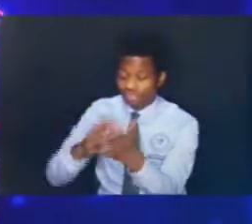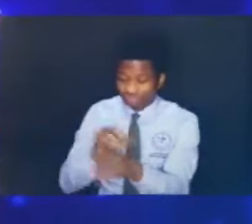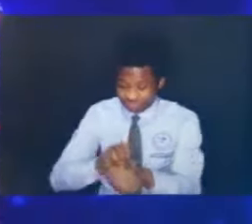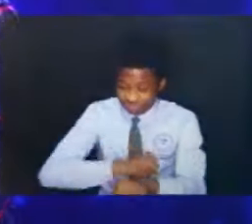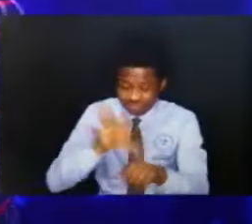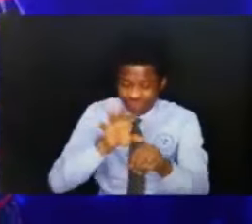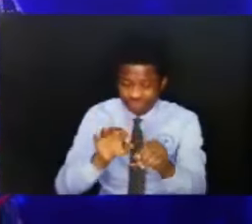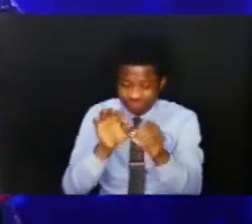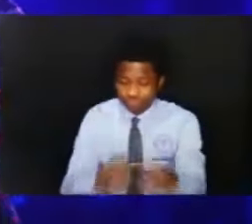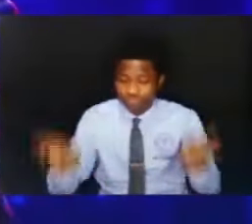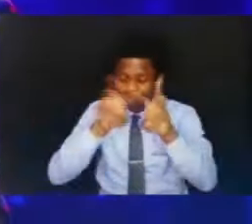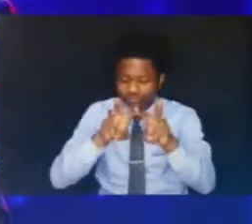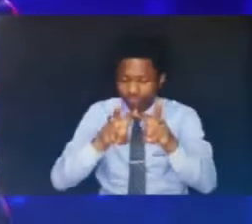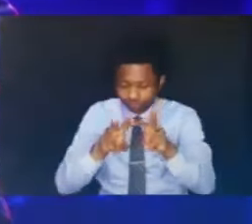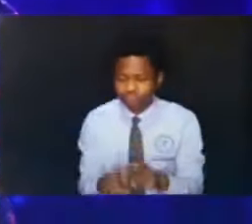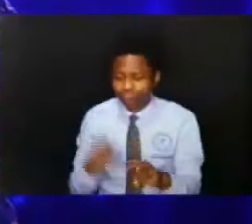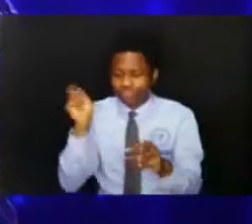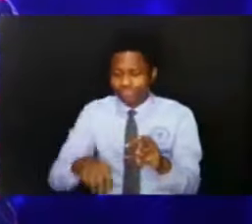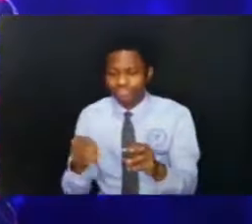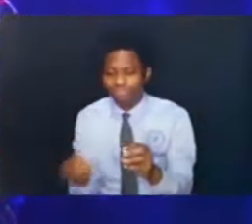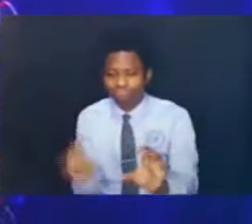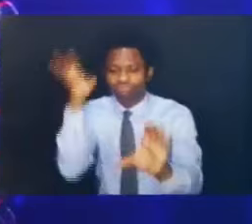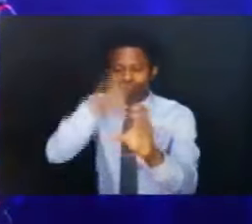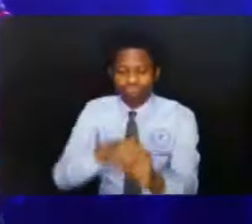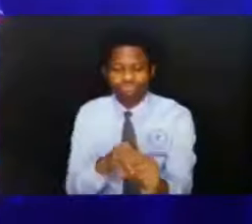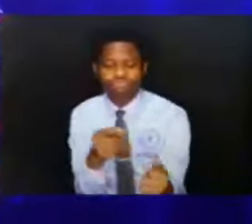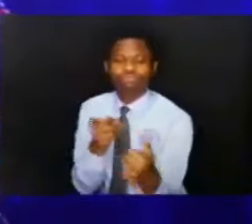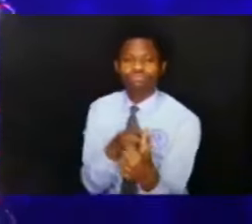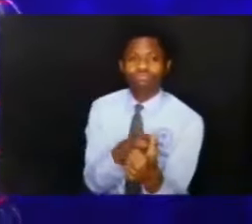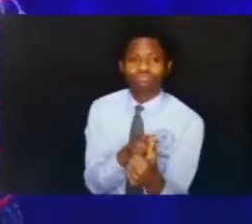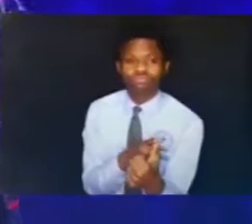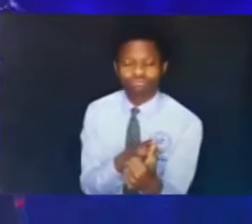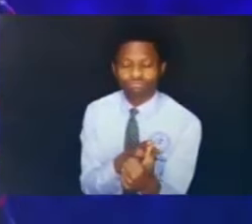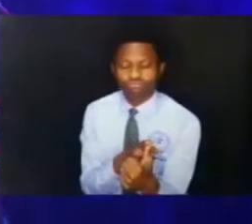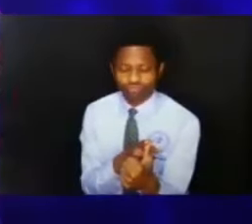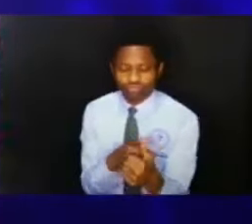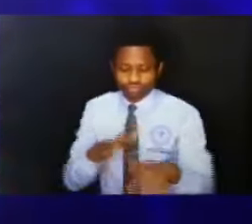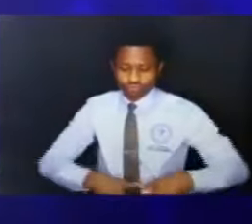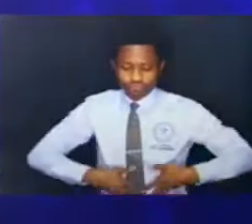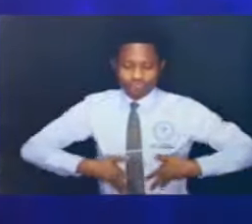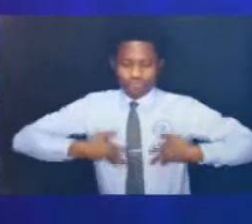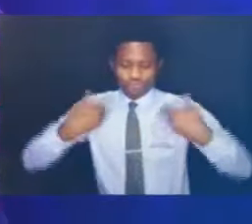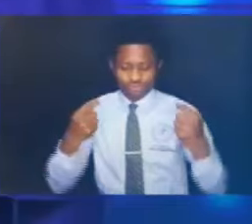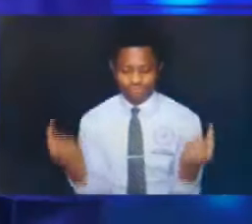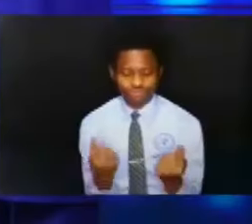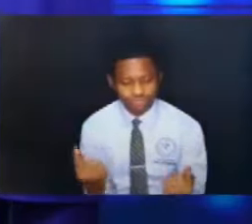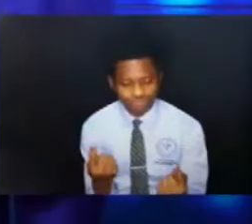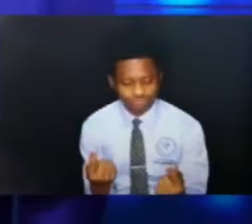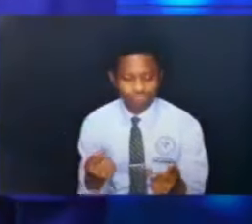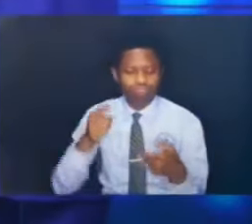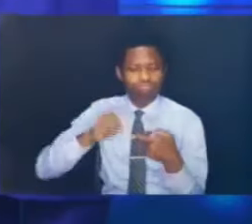to include confession of sin or true penitence.